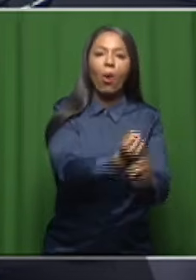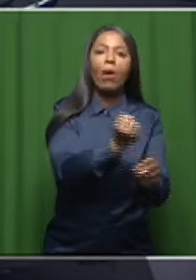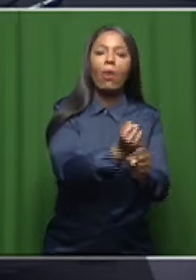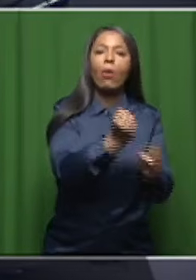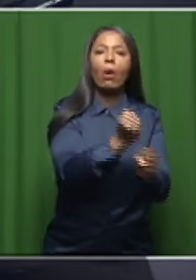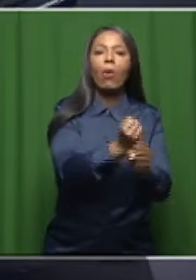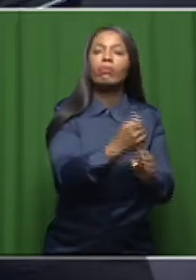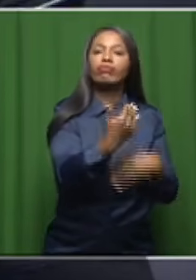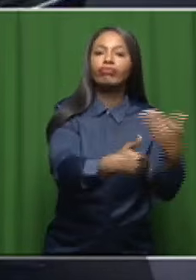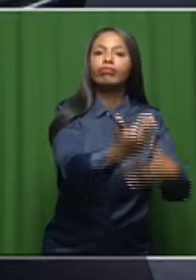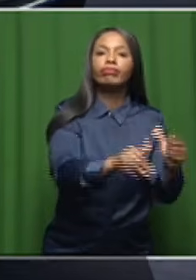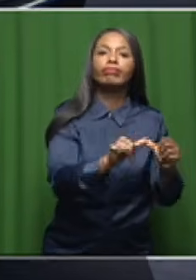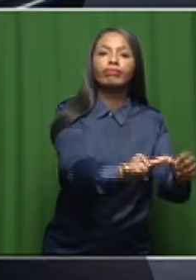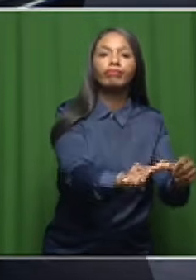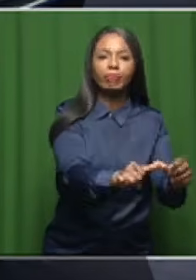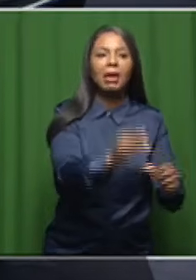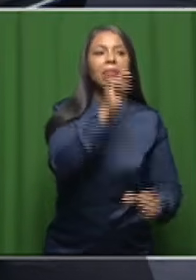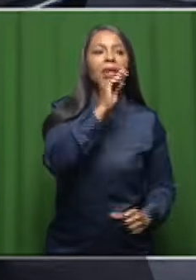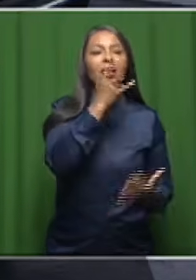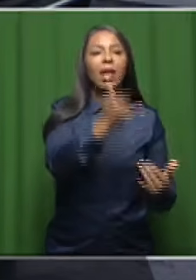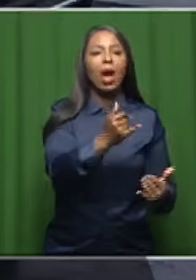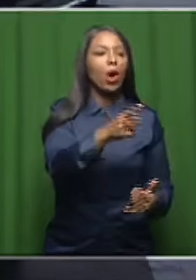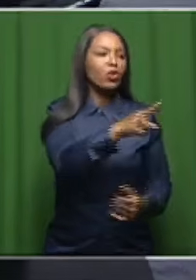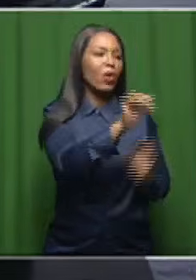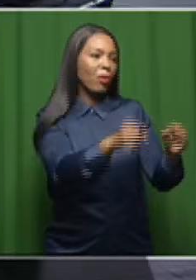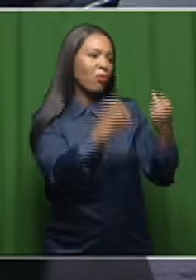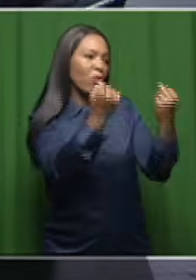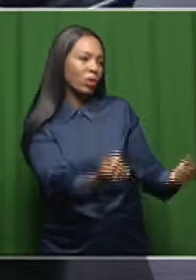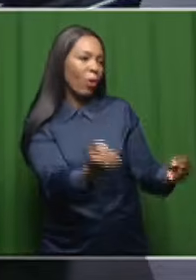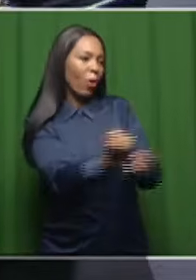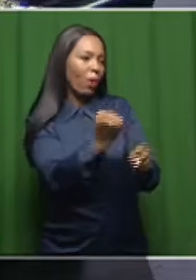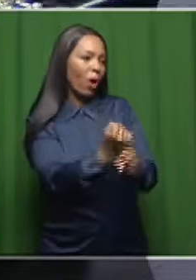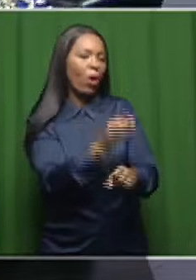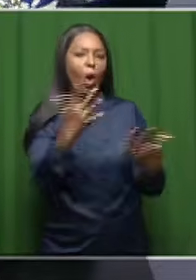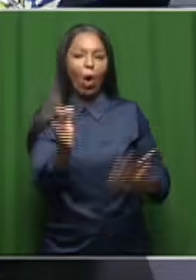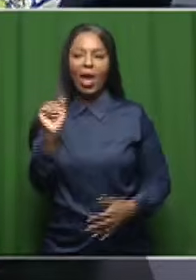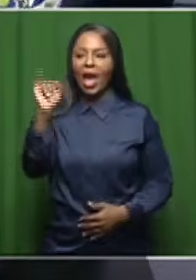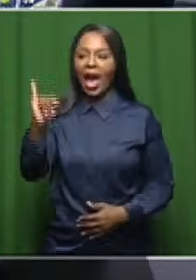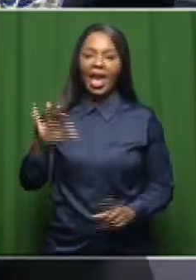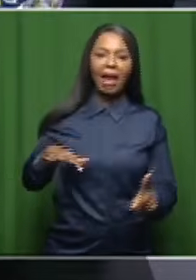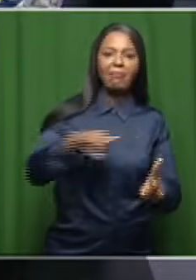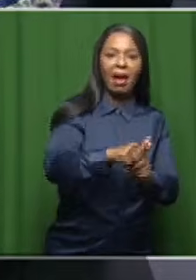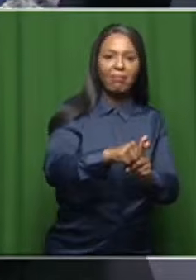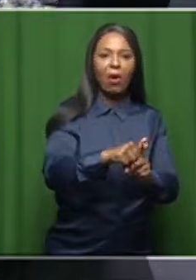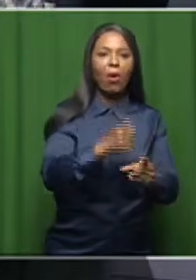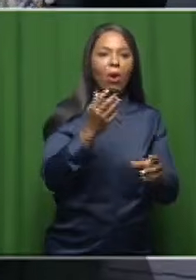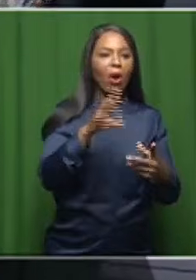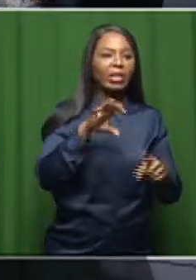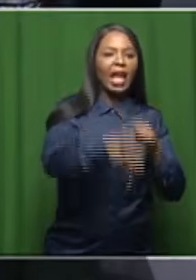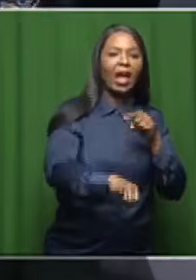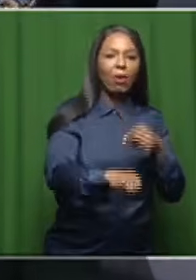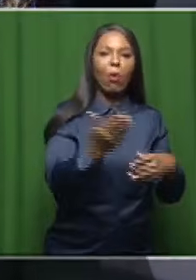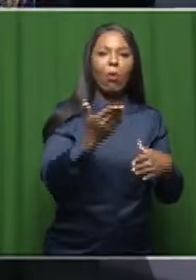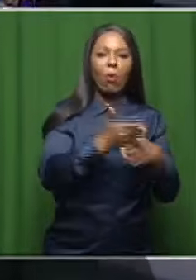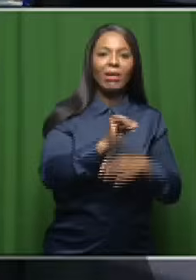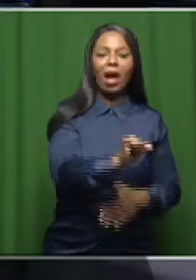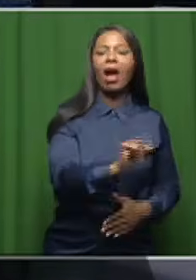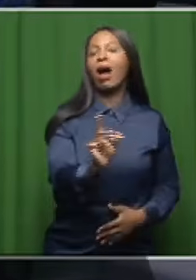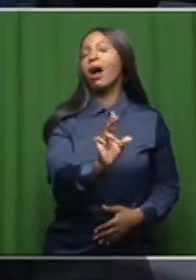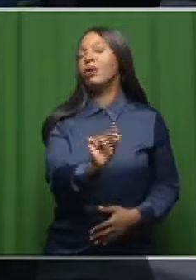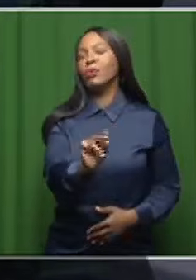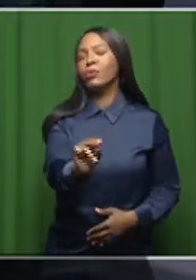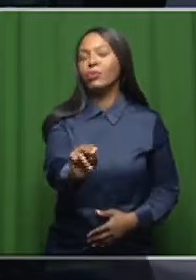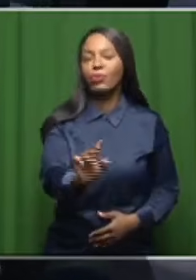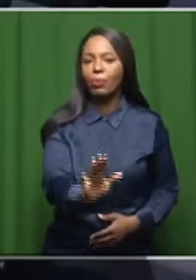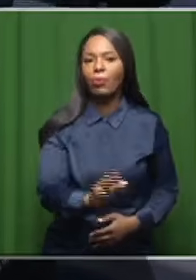time. We are not necessarily saying you are incapable or trying to replace you. No, definitely. I think that's the approach from us. It